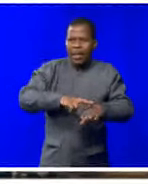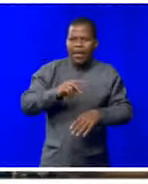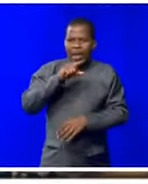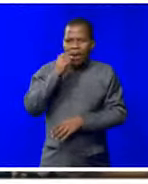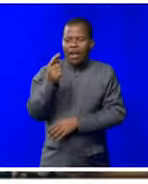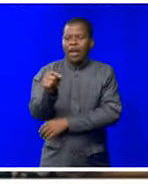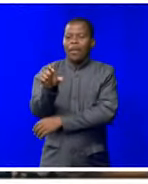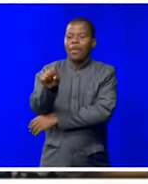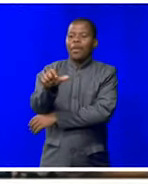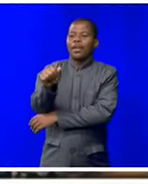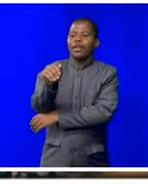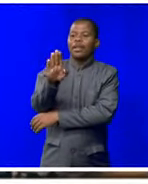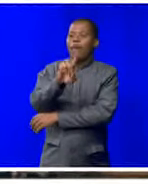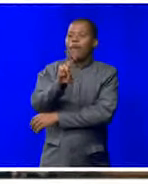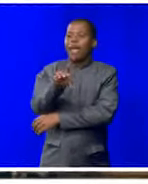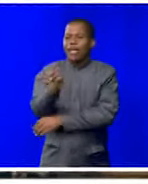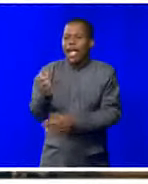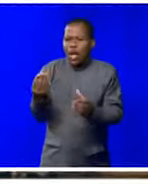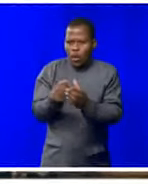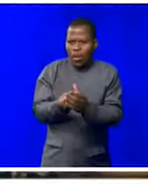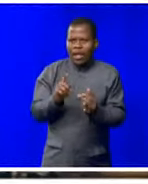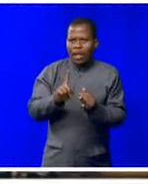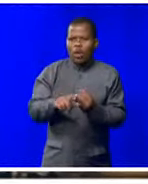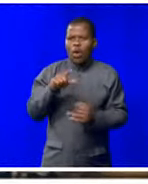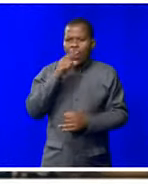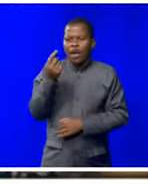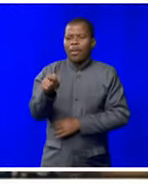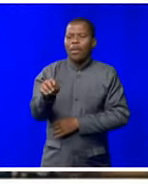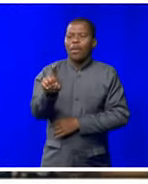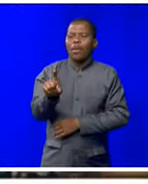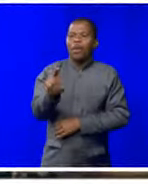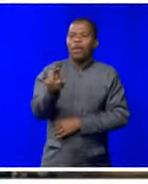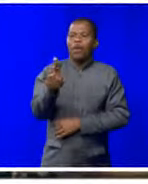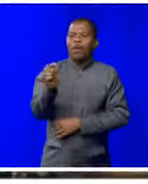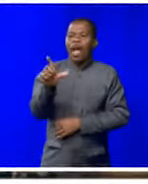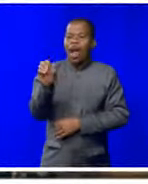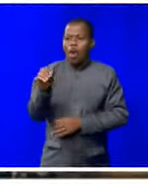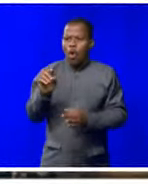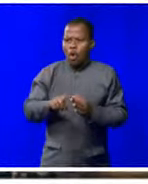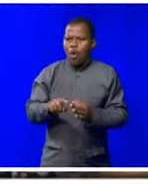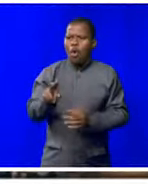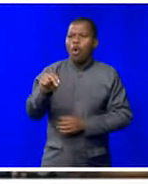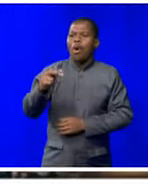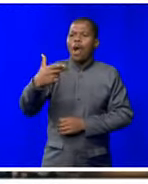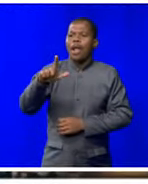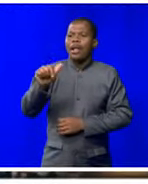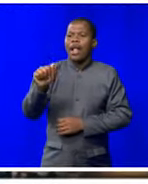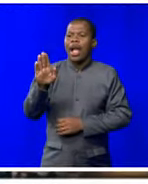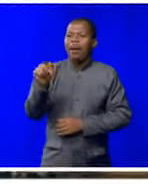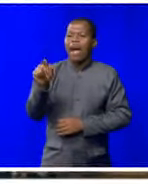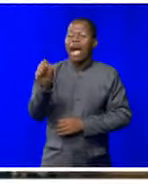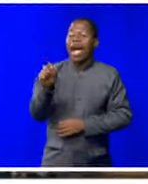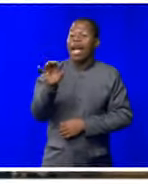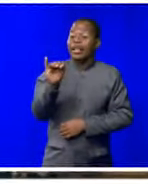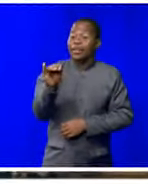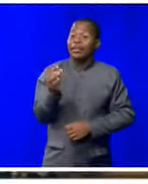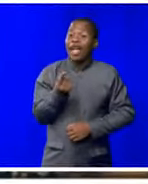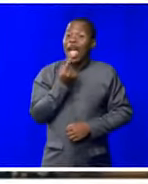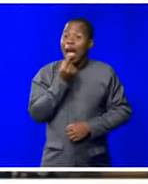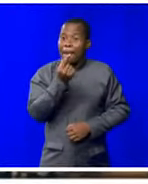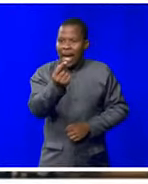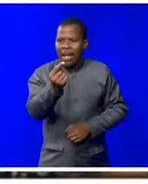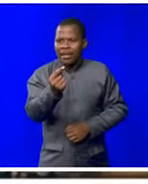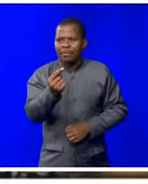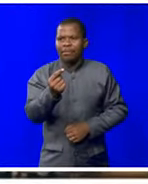Association President Zwide Nxumalo and Alf Essert marketing manager Sipho Nhlabathi, also highlighted that the tour is